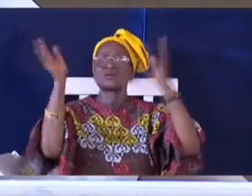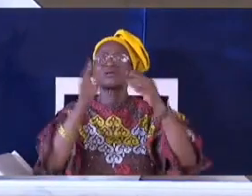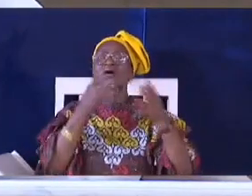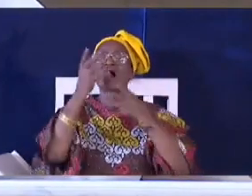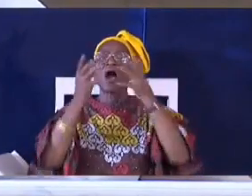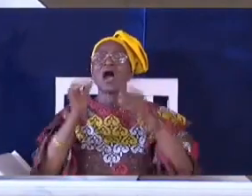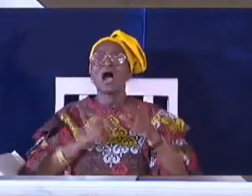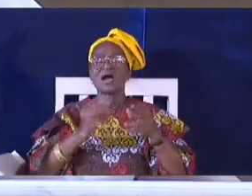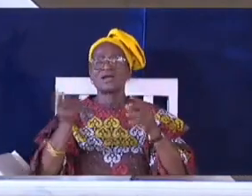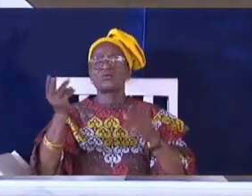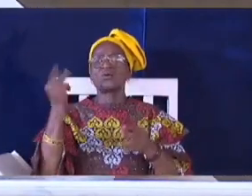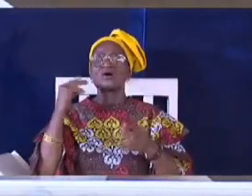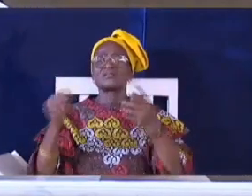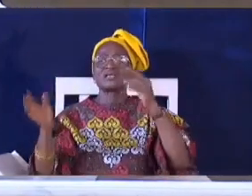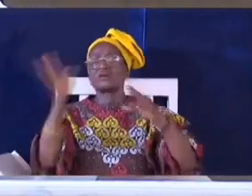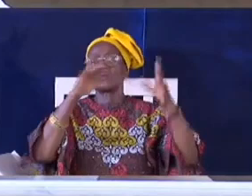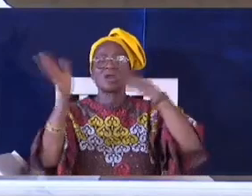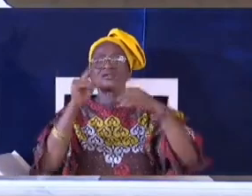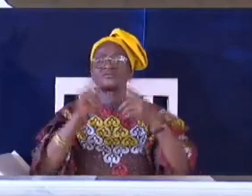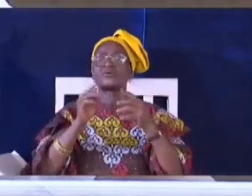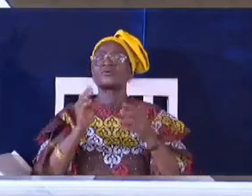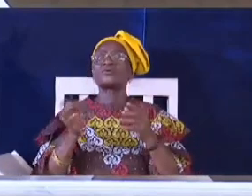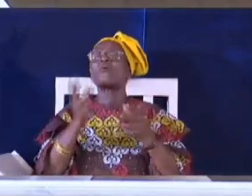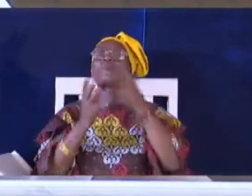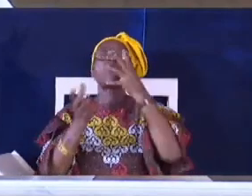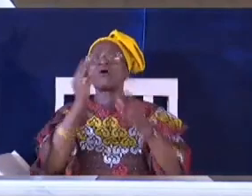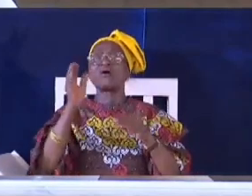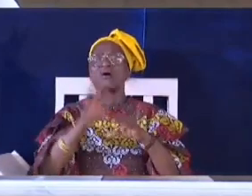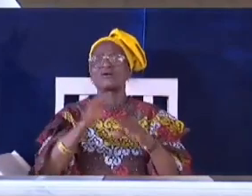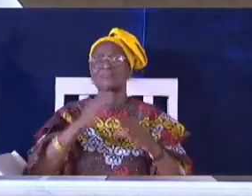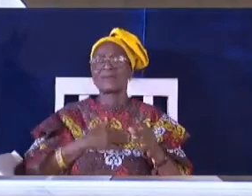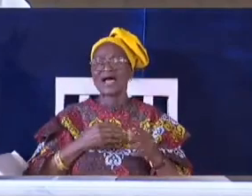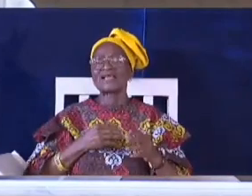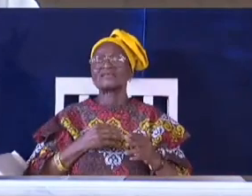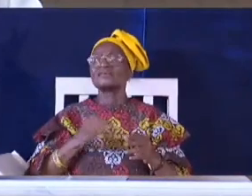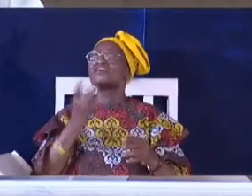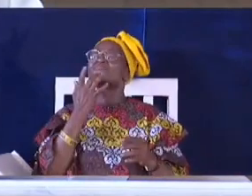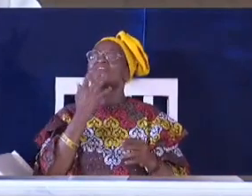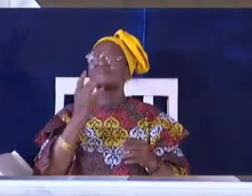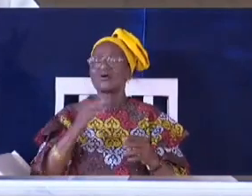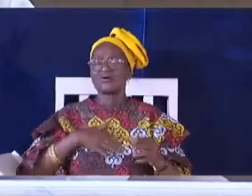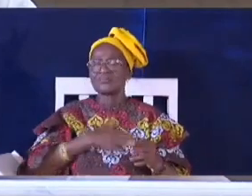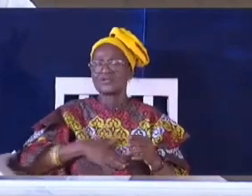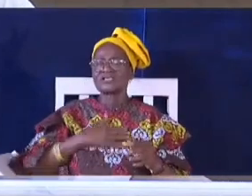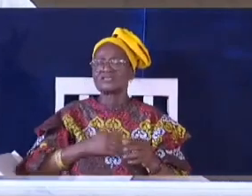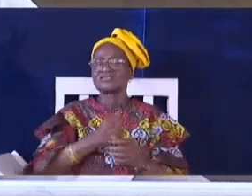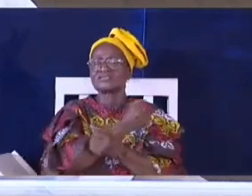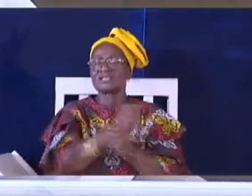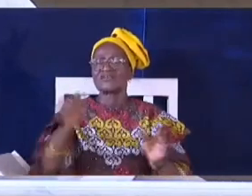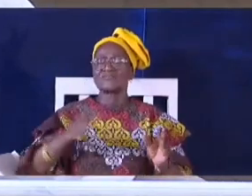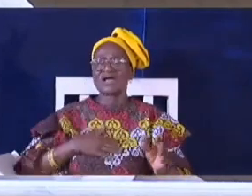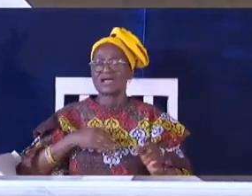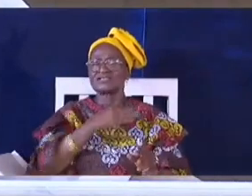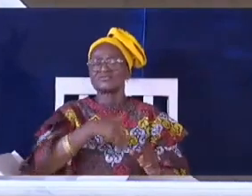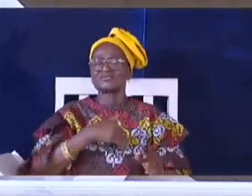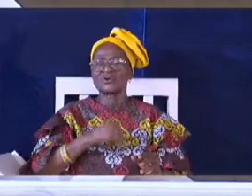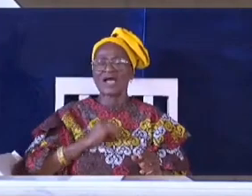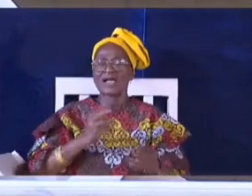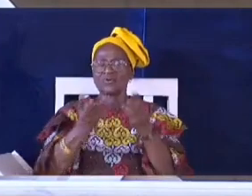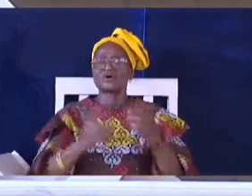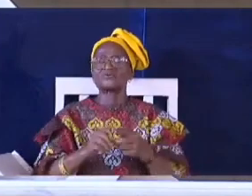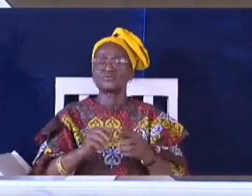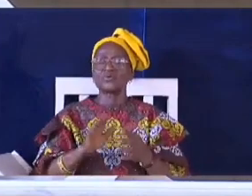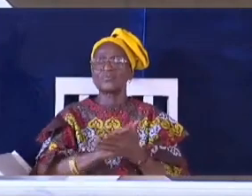the wind to blow in my favor. Please save my soul. I want to become a child of the living